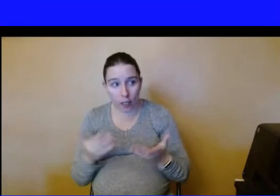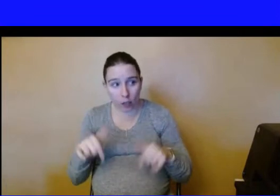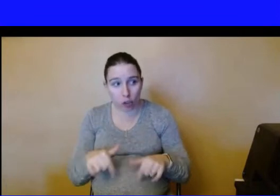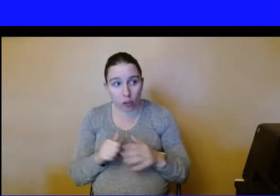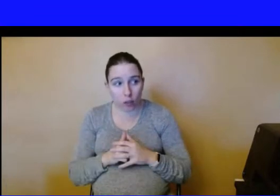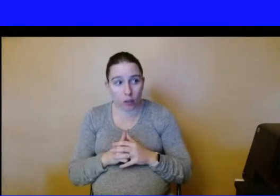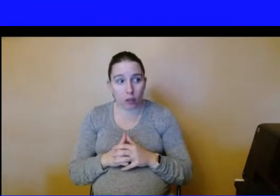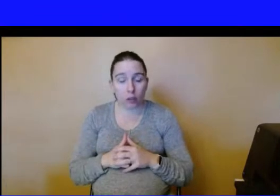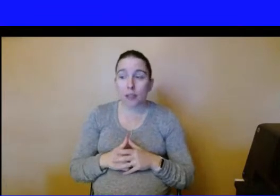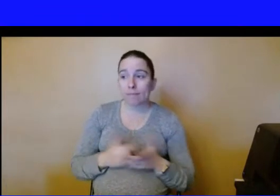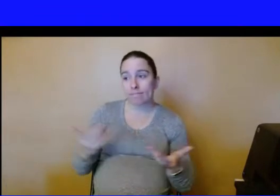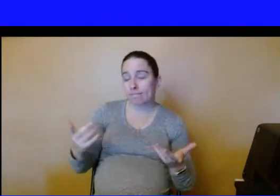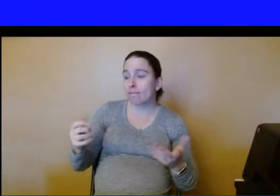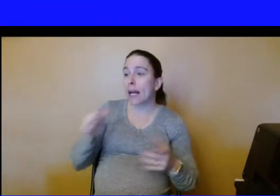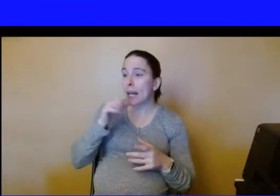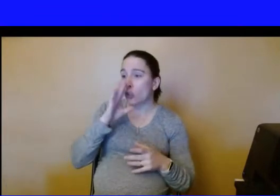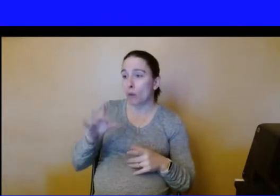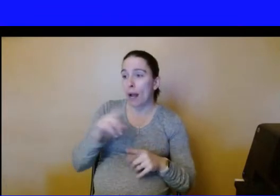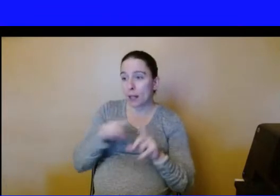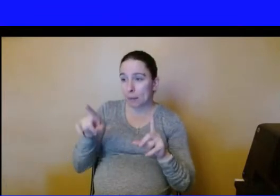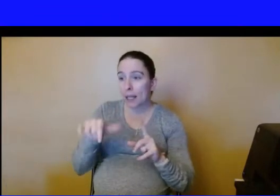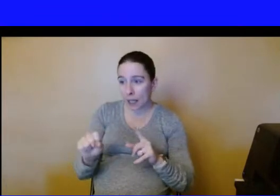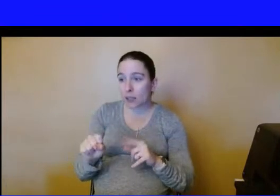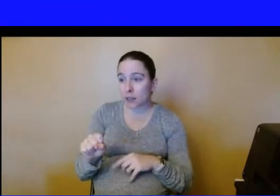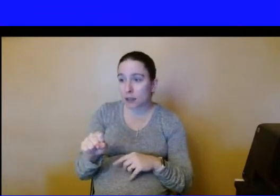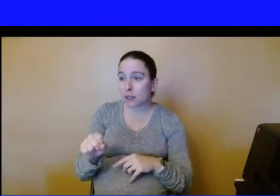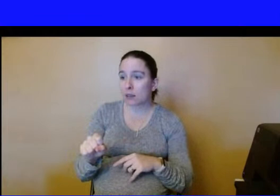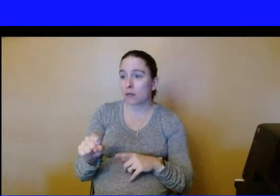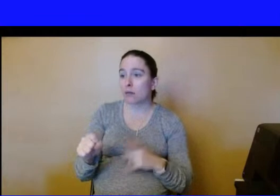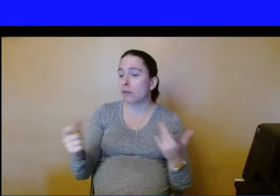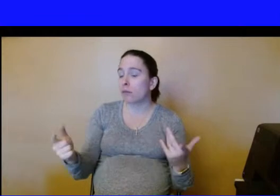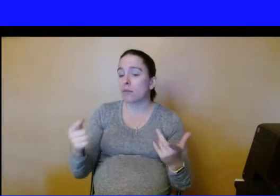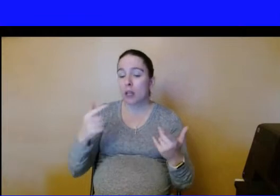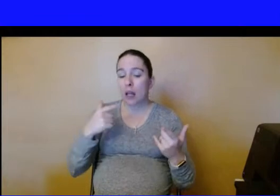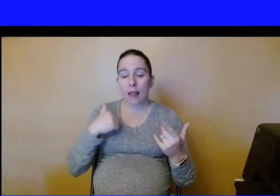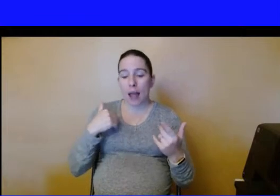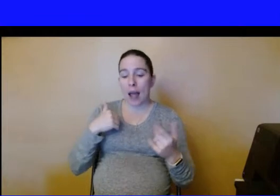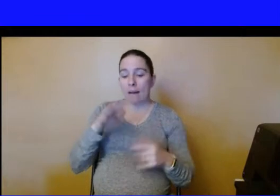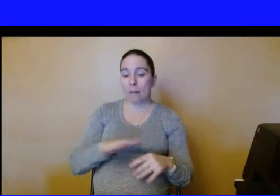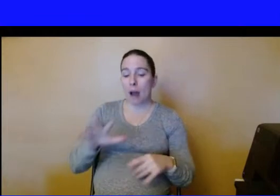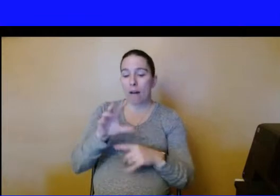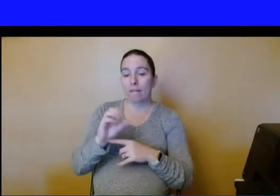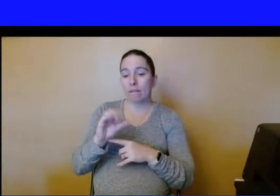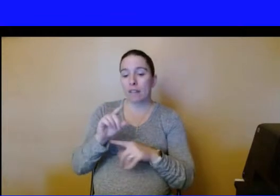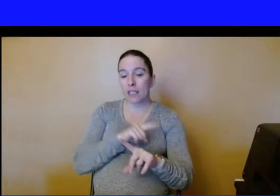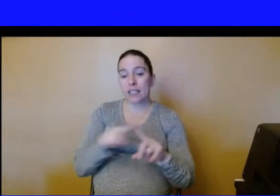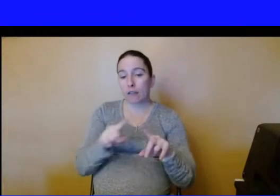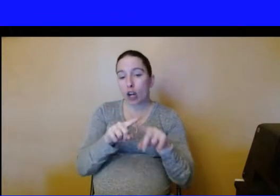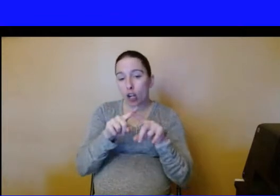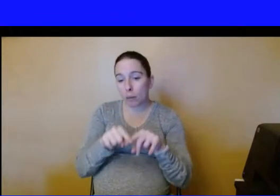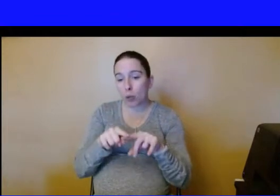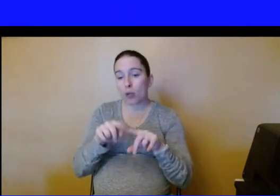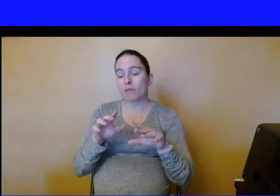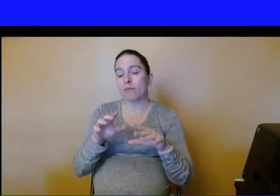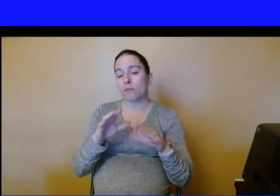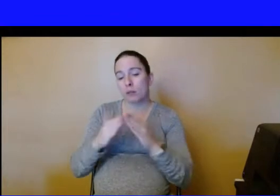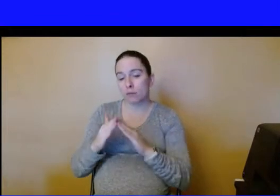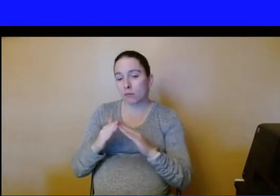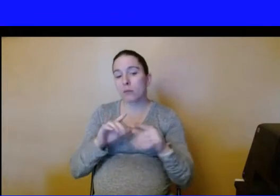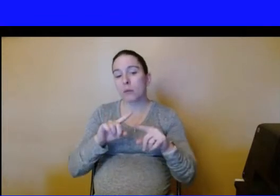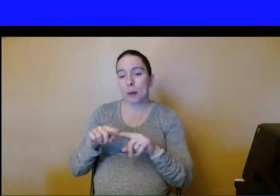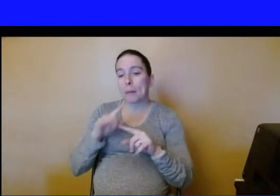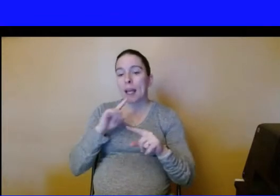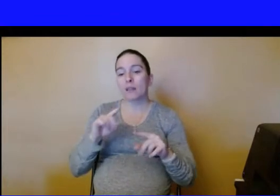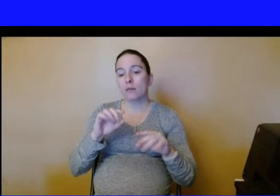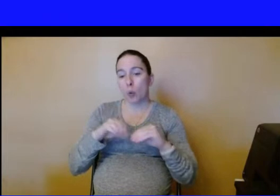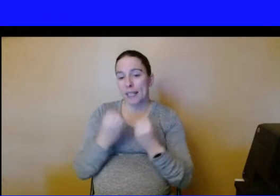model. And the cost is about $18 million, and they're going to treat about 100 patients, you said.